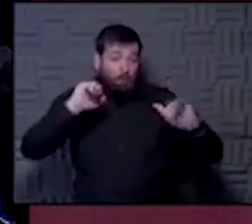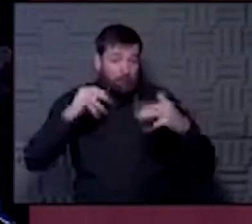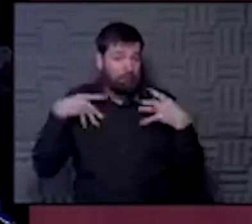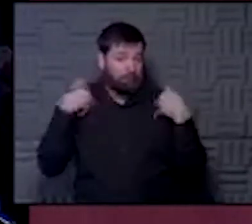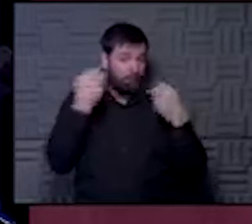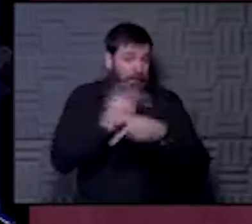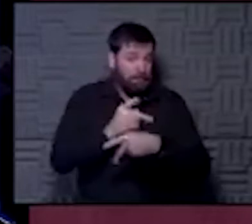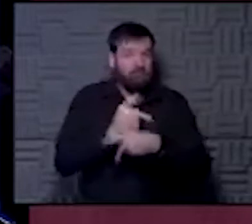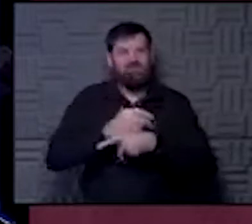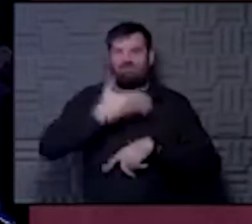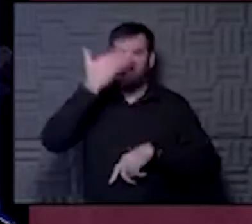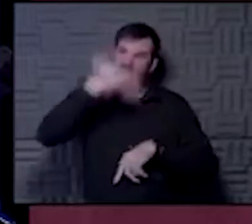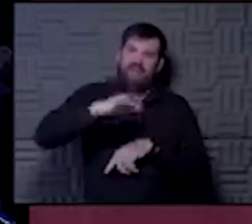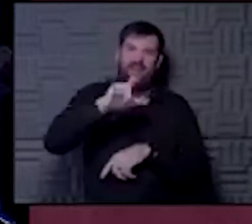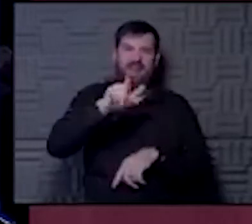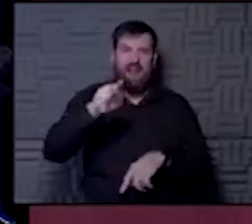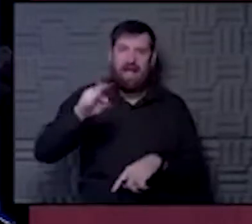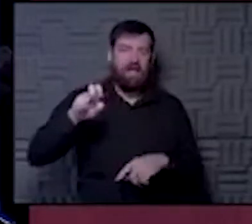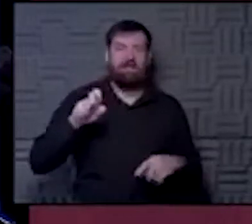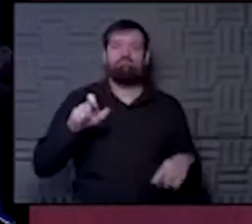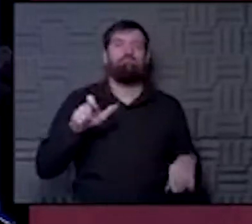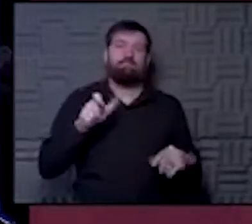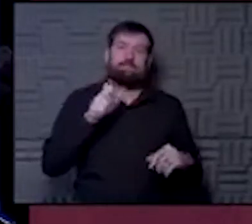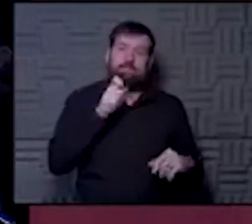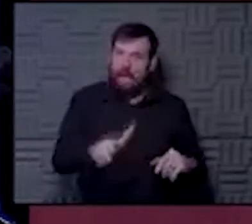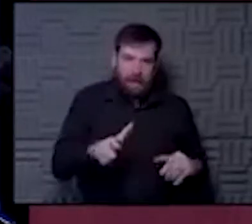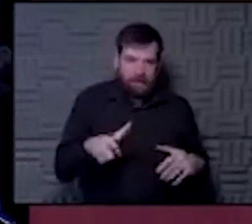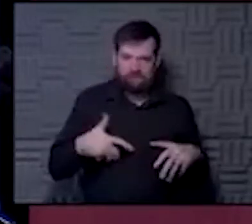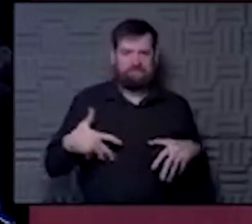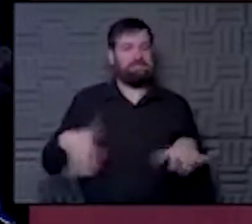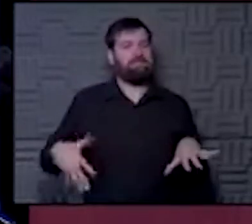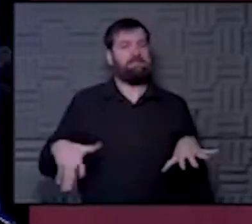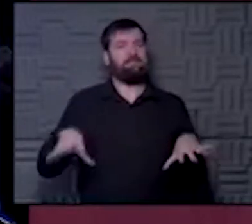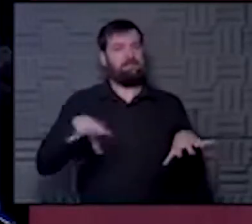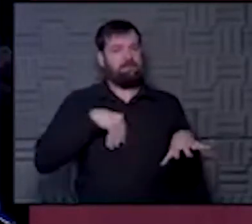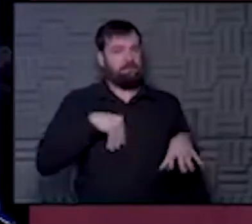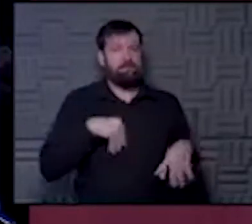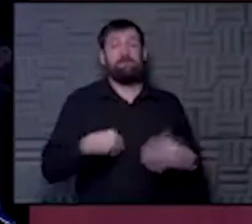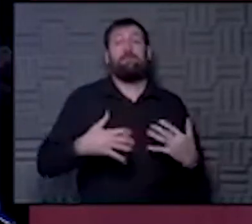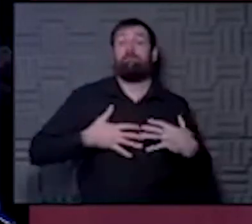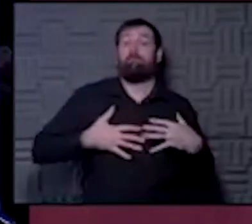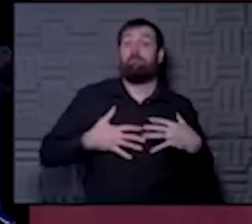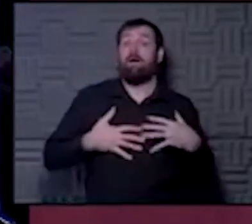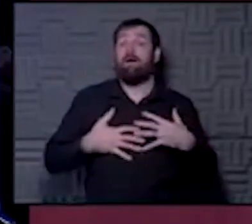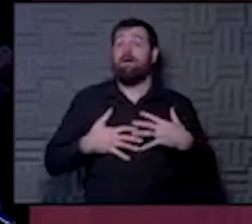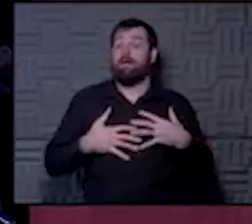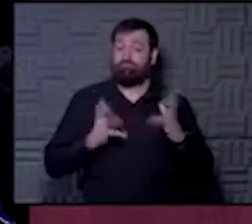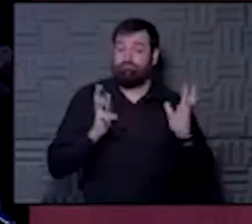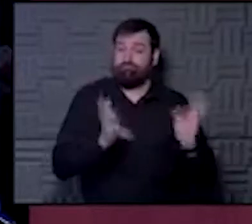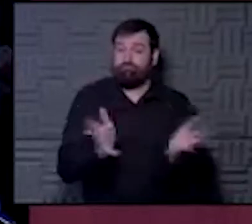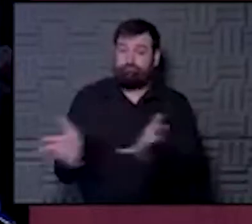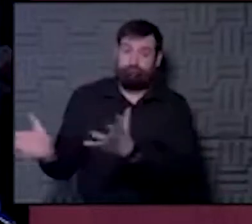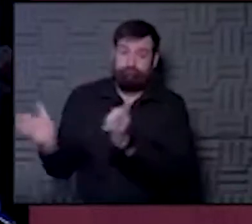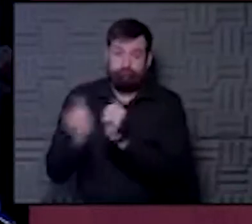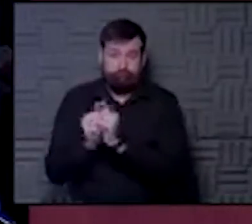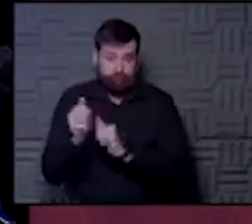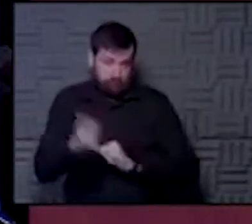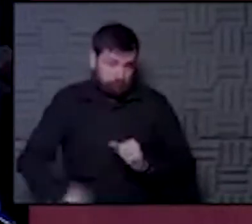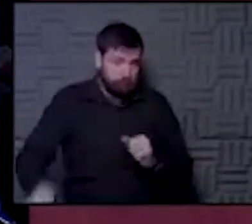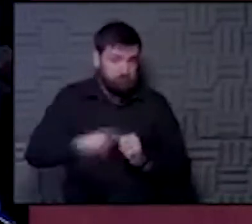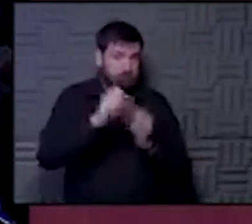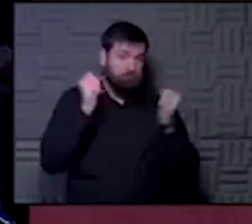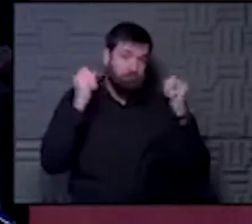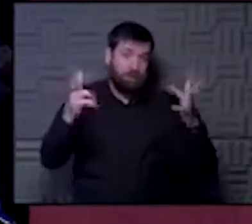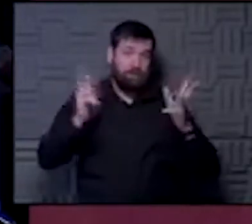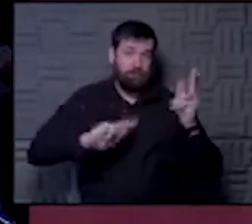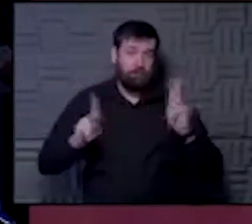especially the frontline healthcare workers, are not that reluctant to do it. Here's my sense of it in talking to a lot of us at this